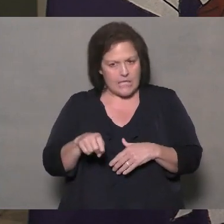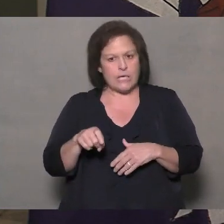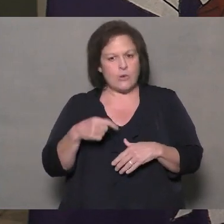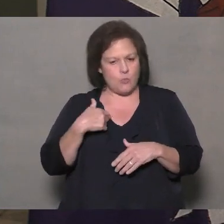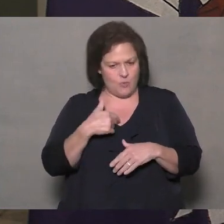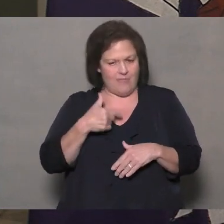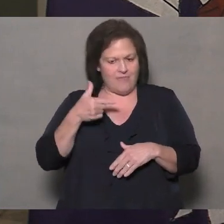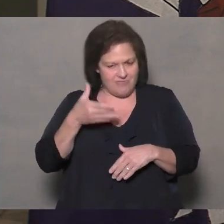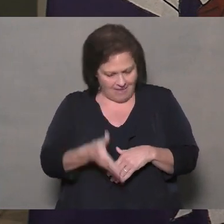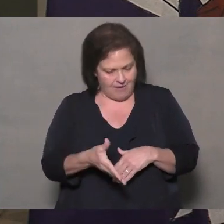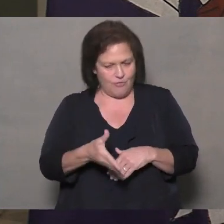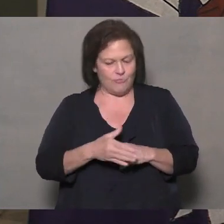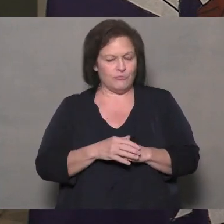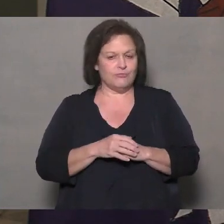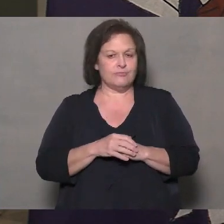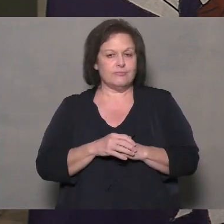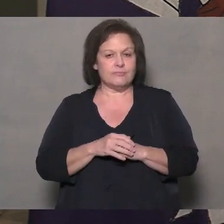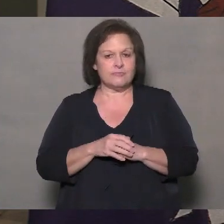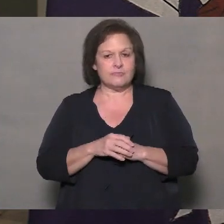right there.